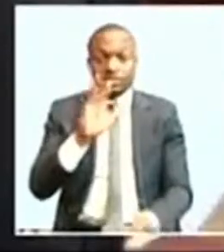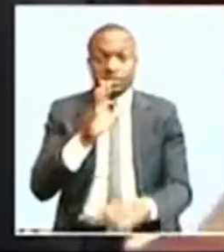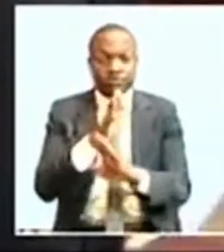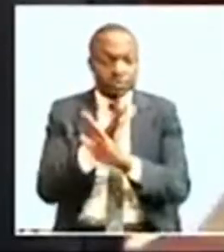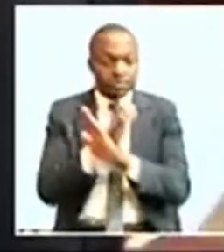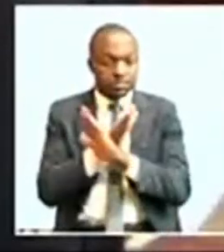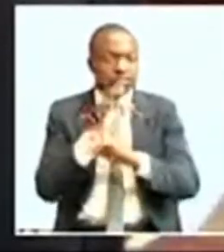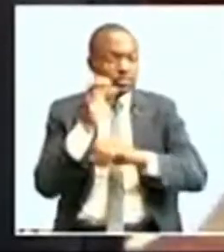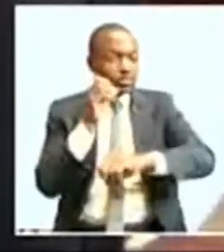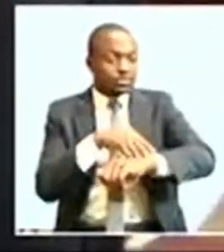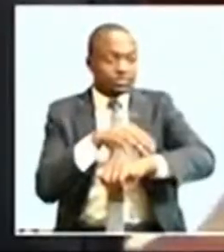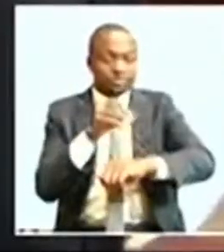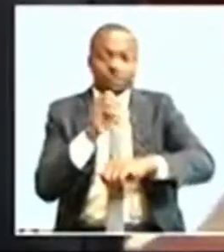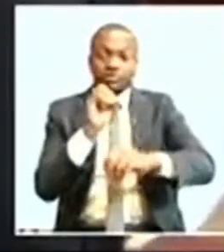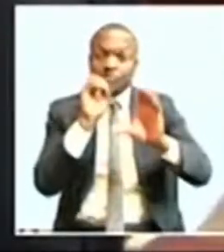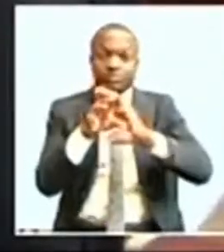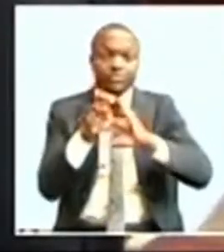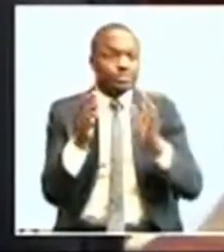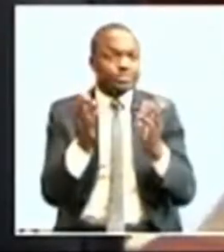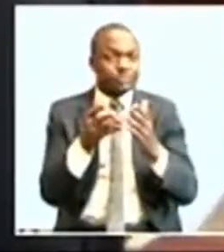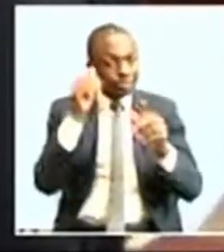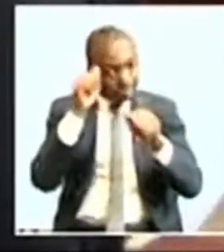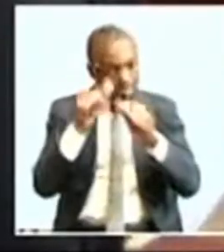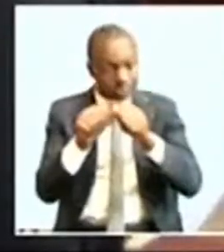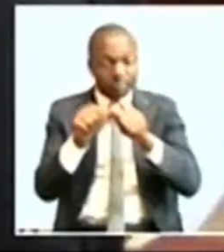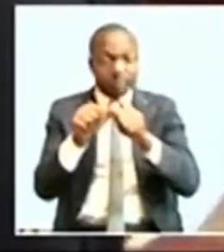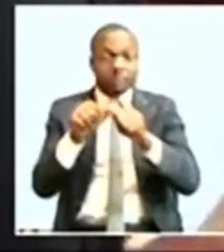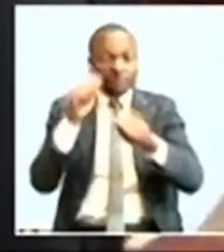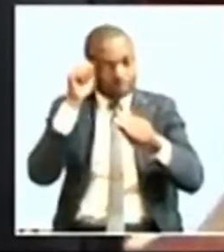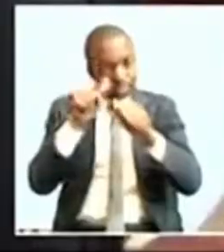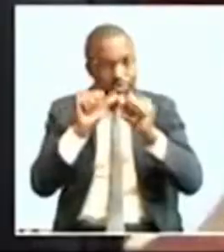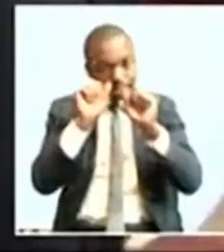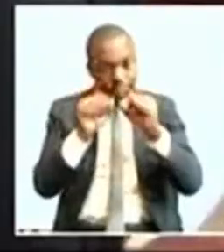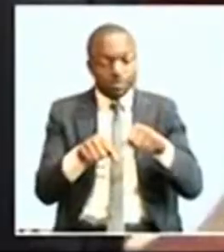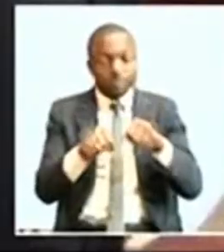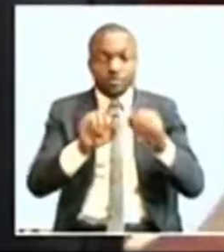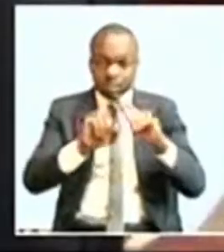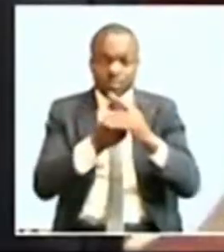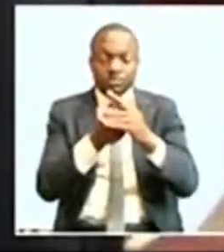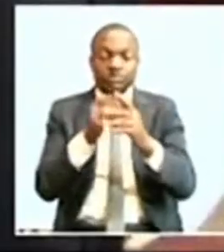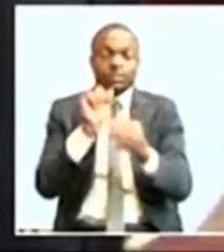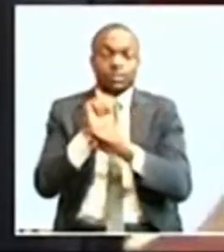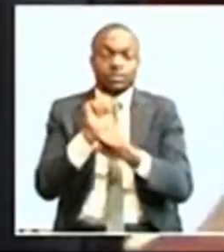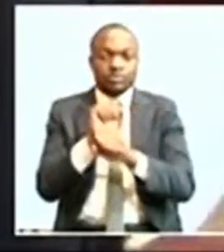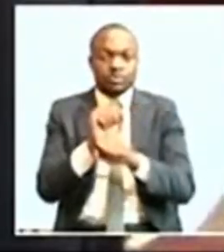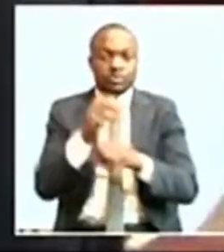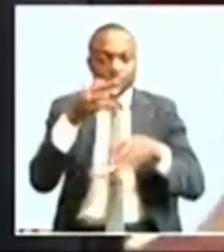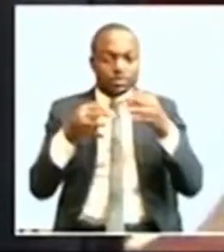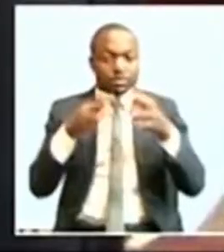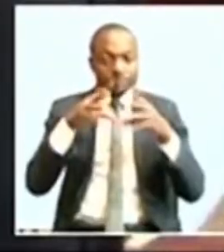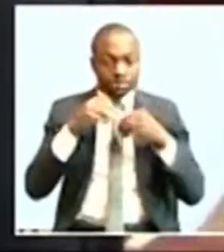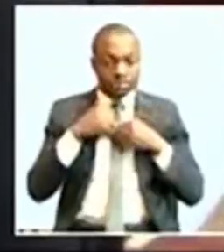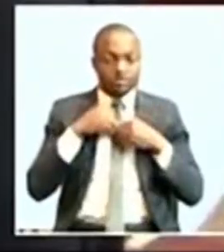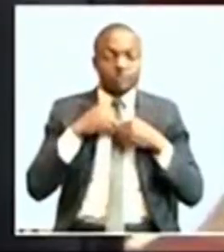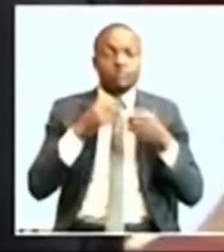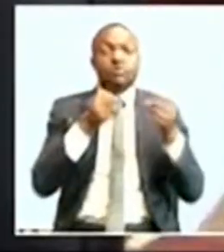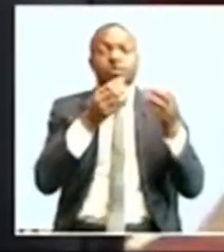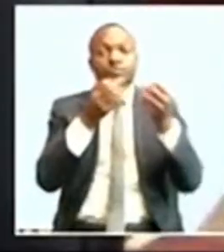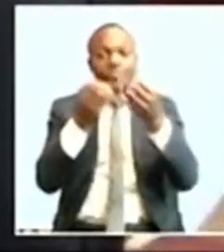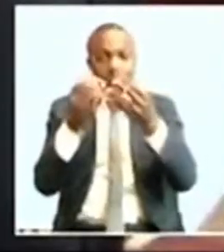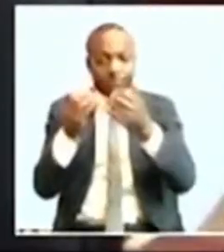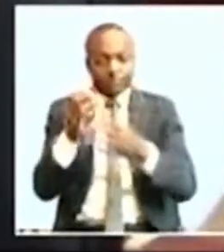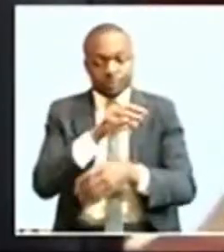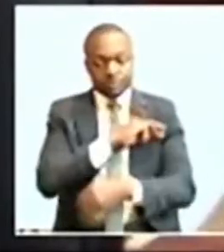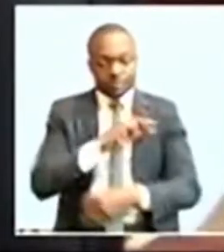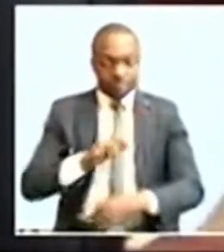instruments of acceptance for the agreement. The agreement can only come into force when there is acceptance by 2/3 of the members